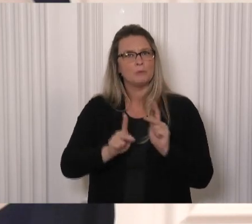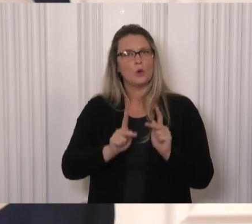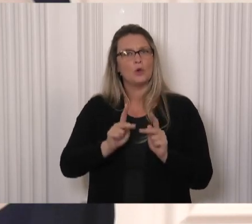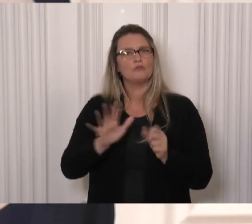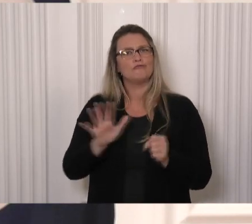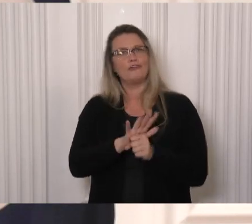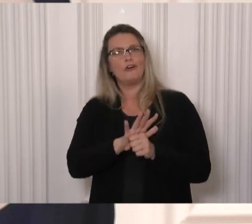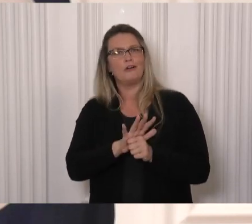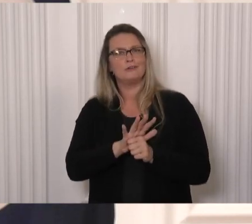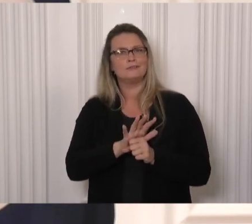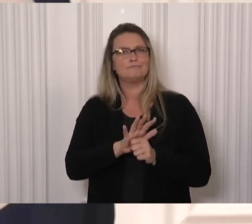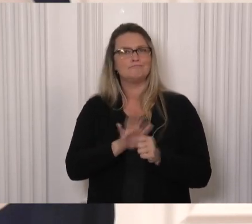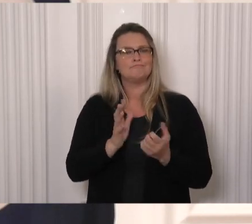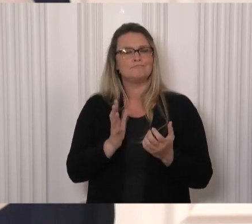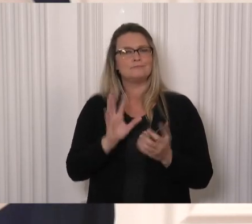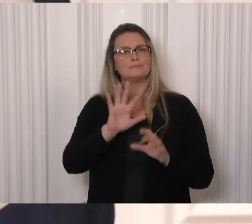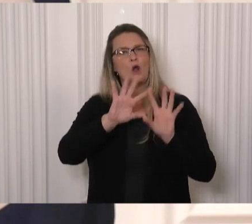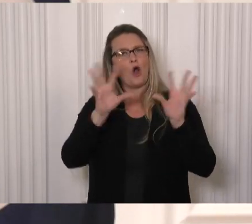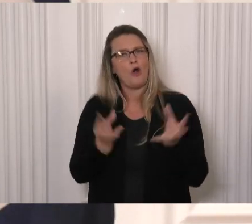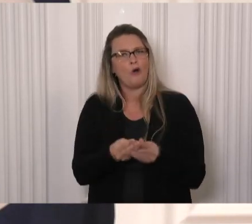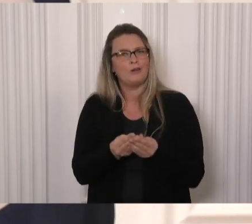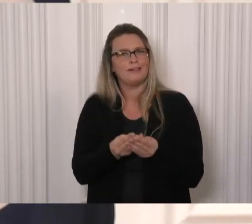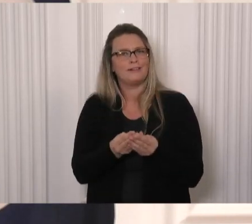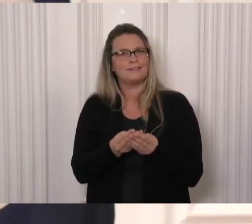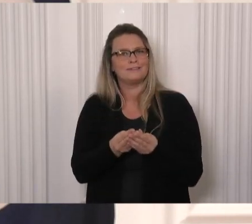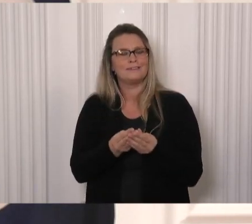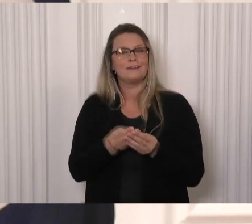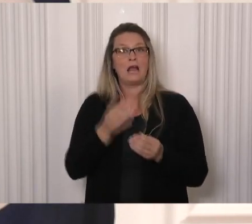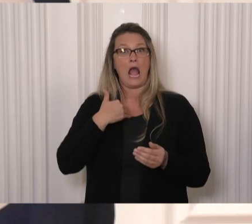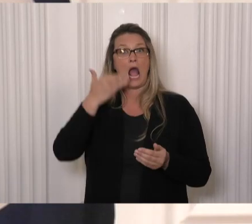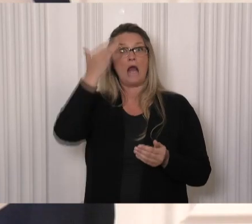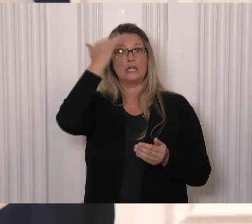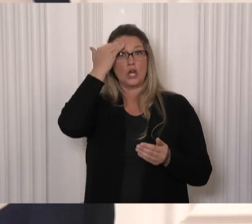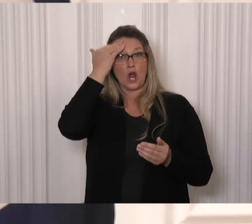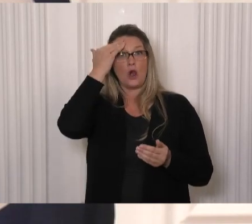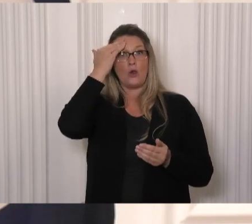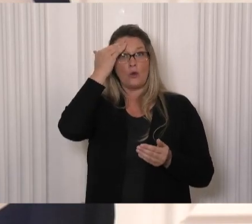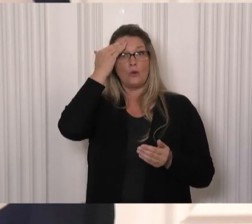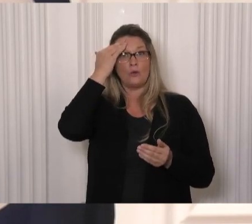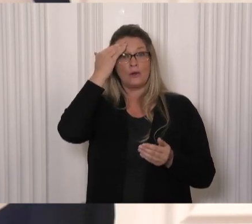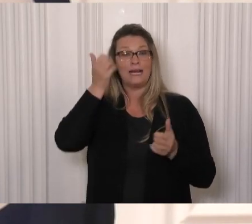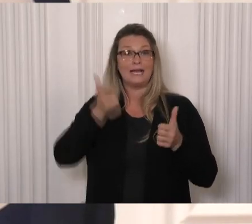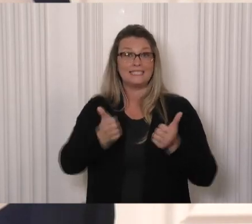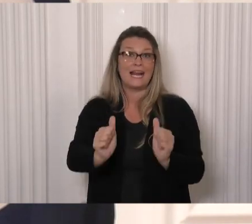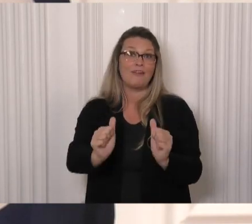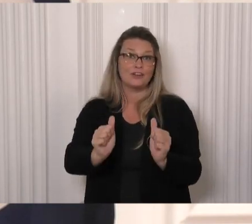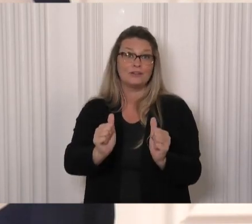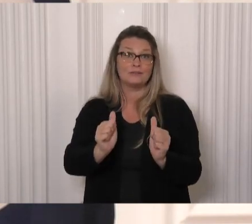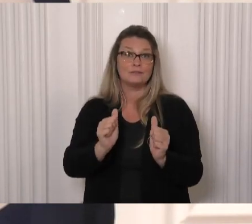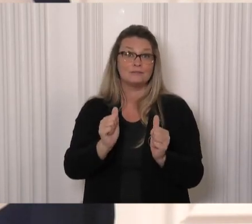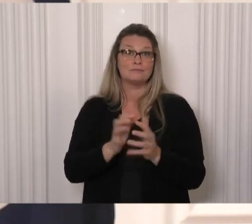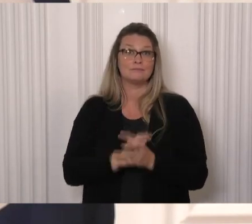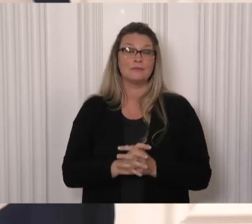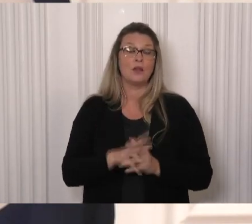know it is a monumental effort in every way, shape, form, or fashion, but that's going to be done.